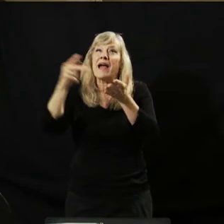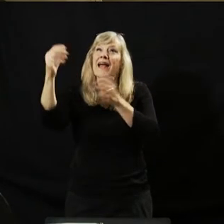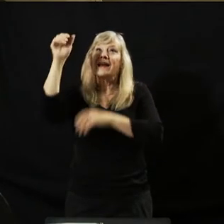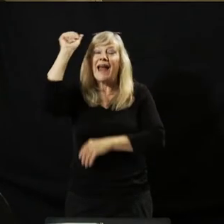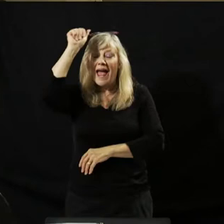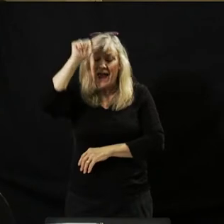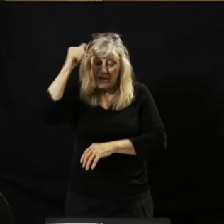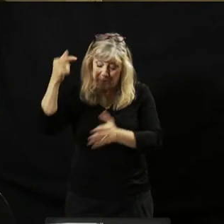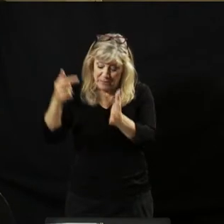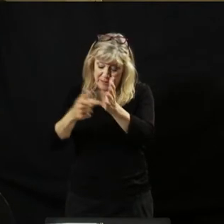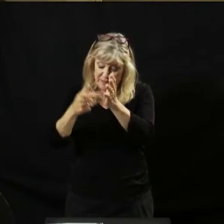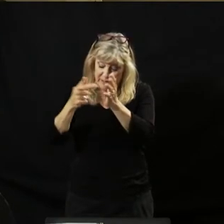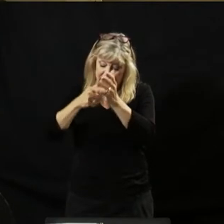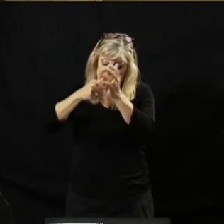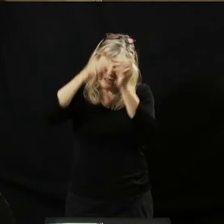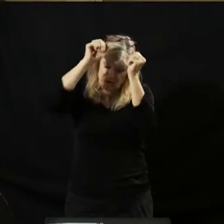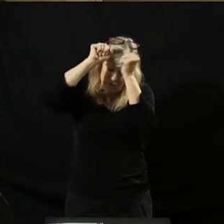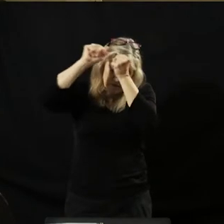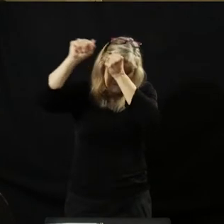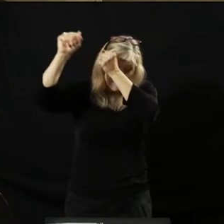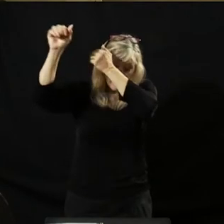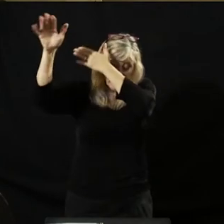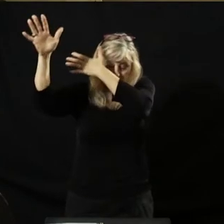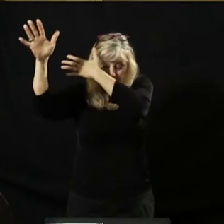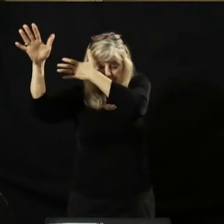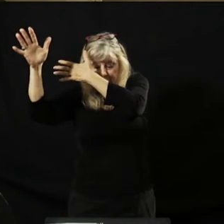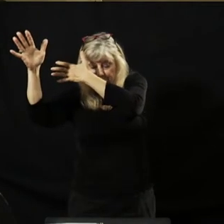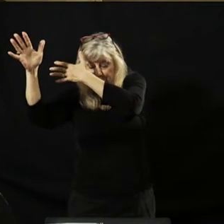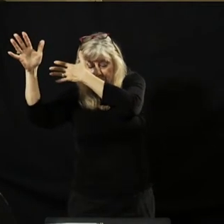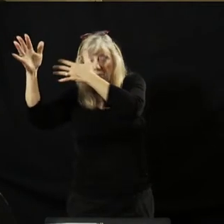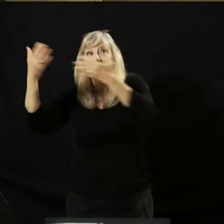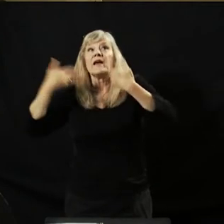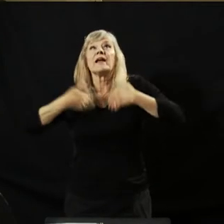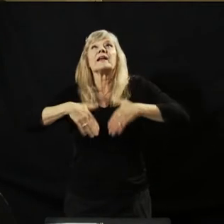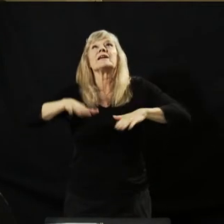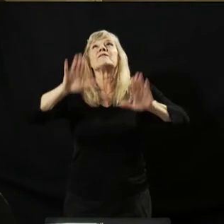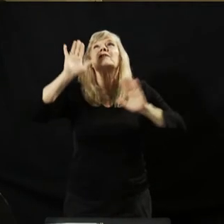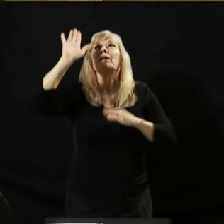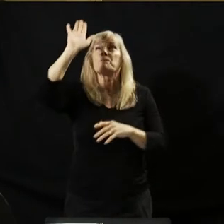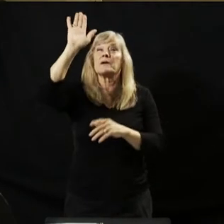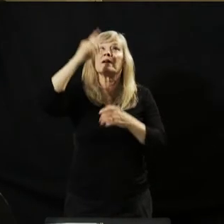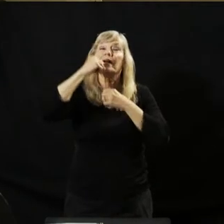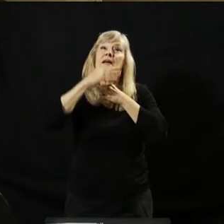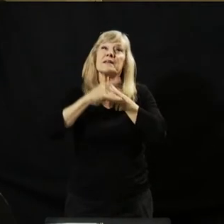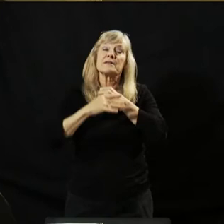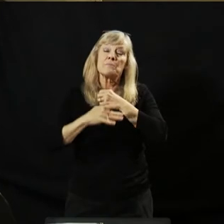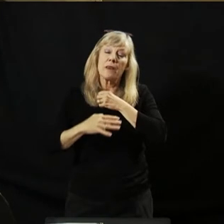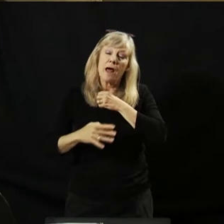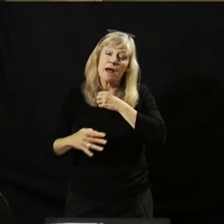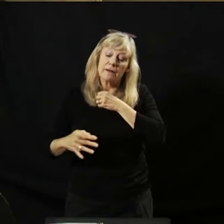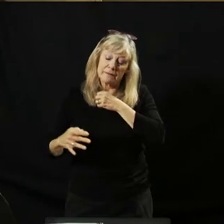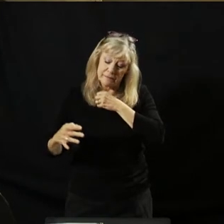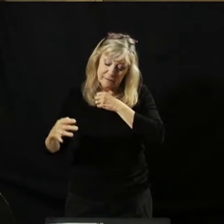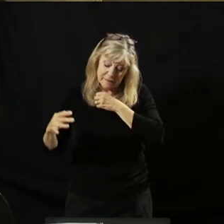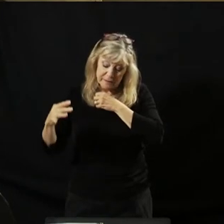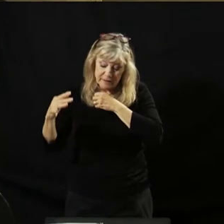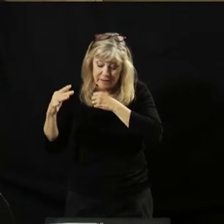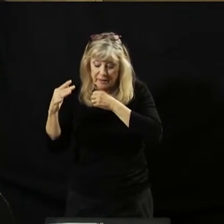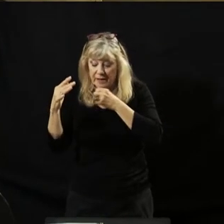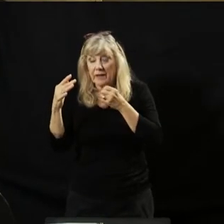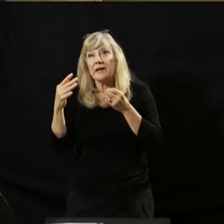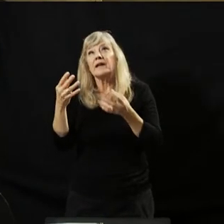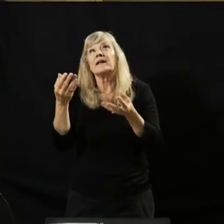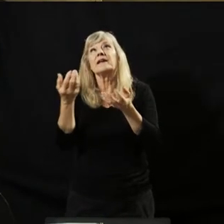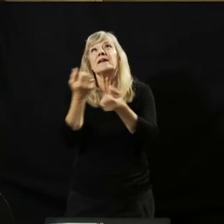Father, and pouring out his own dear blood, wiped clean the record